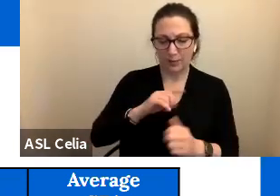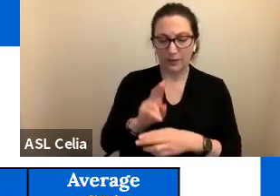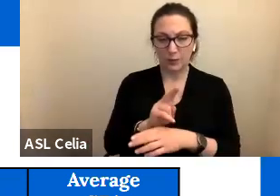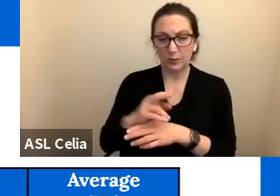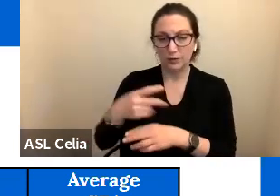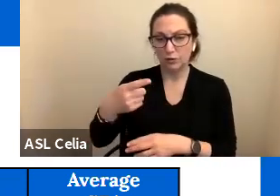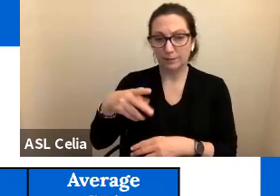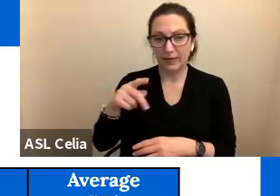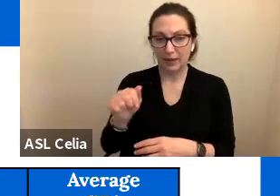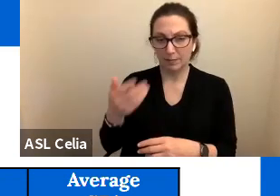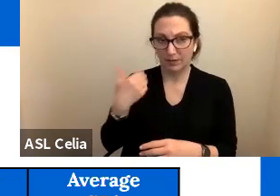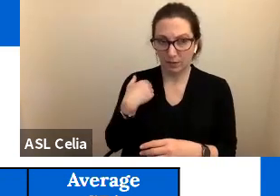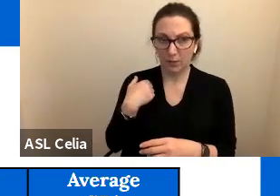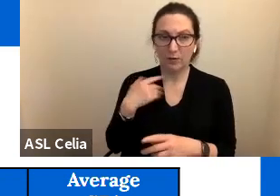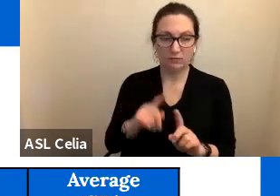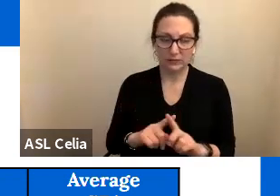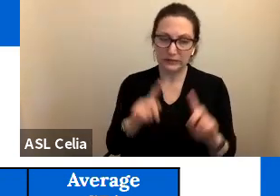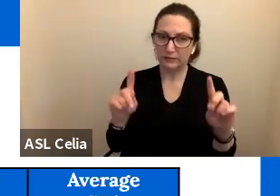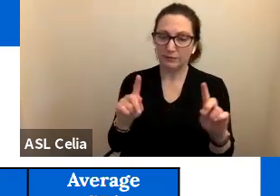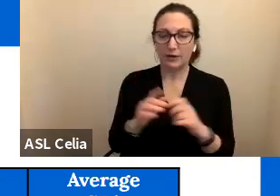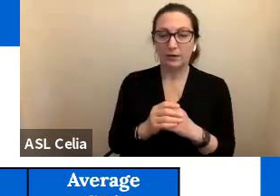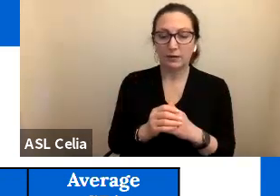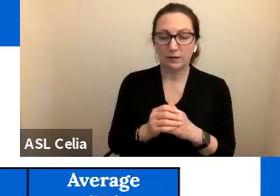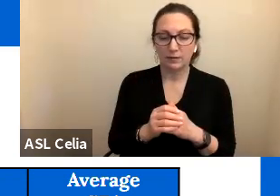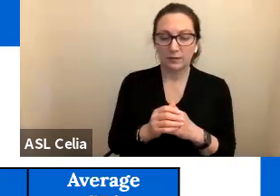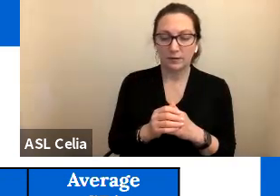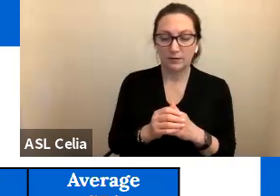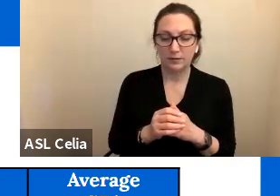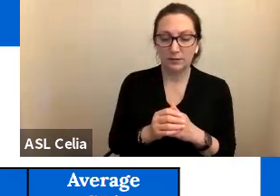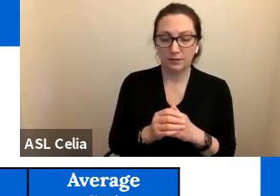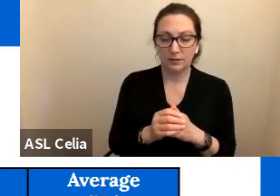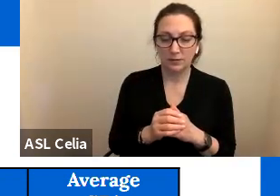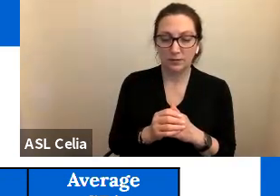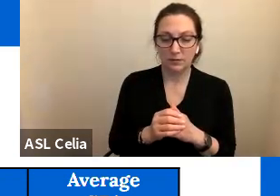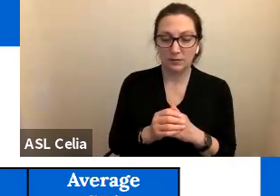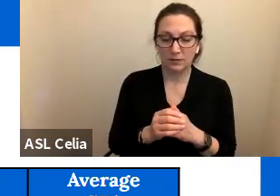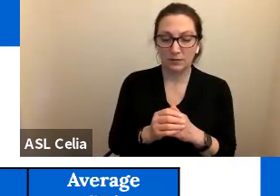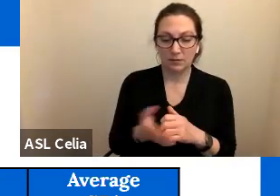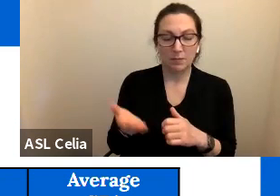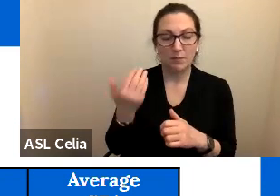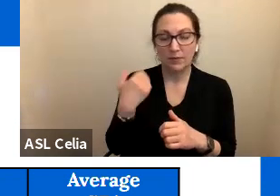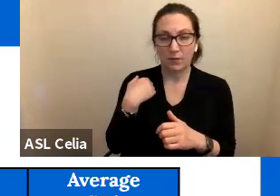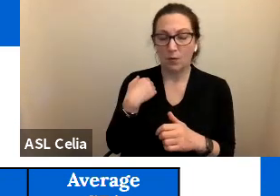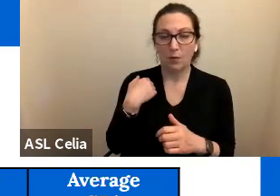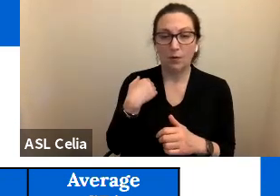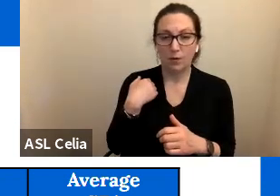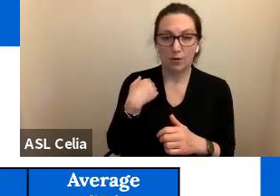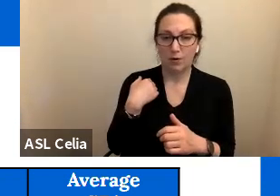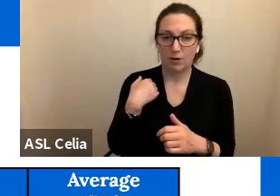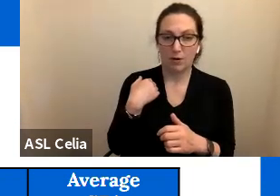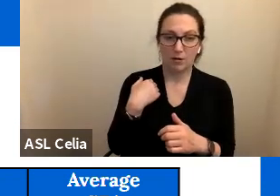I think that in the past it was not as much the sole